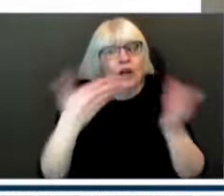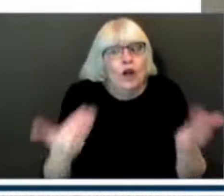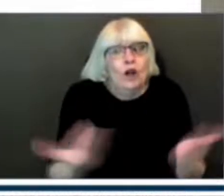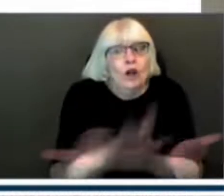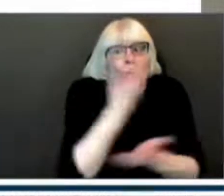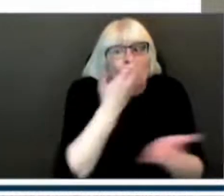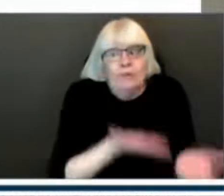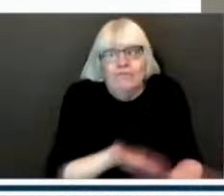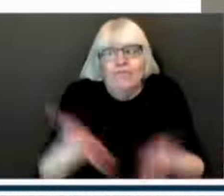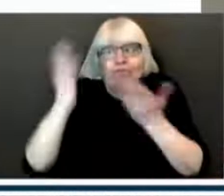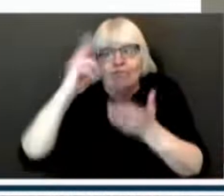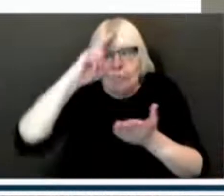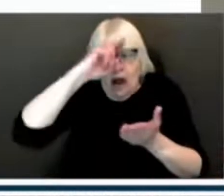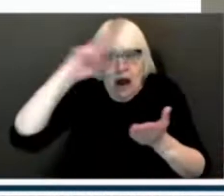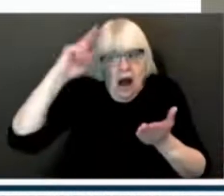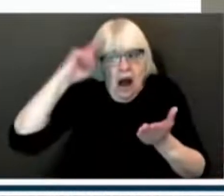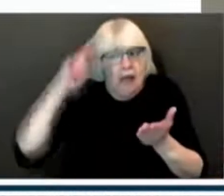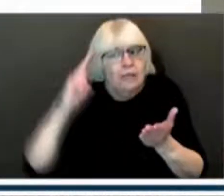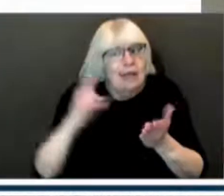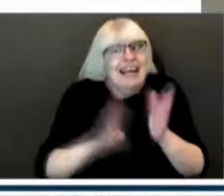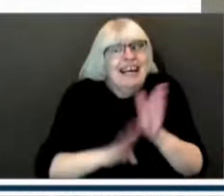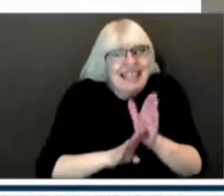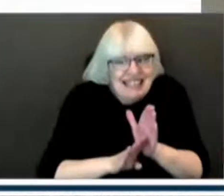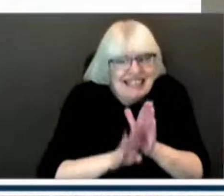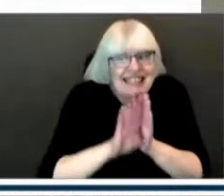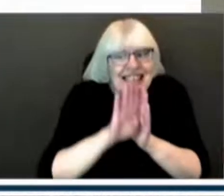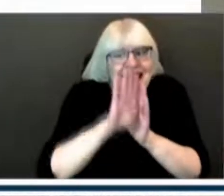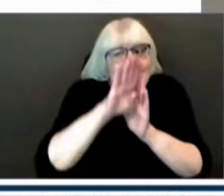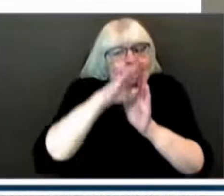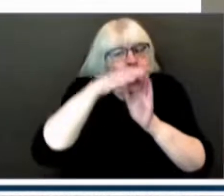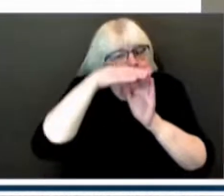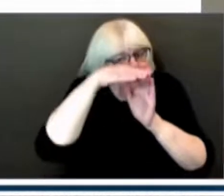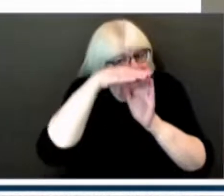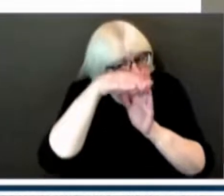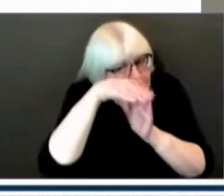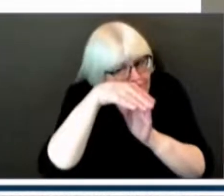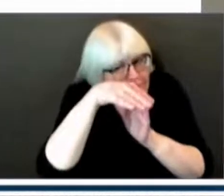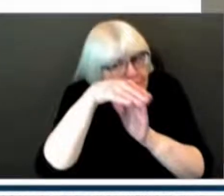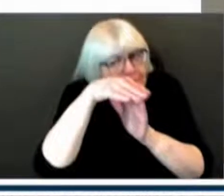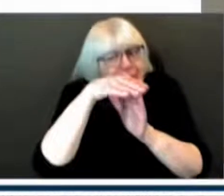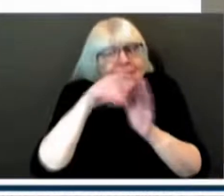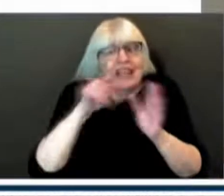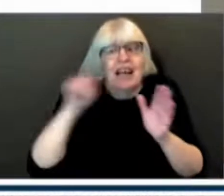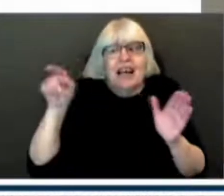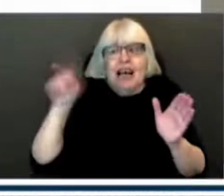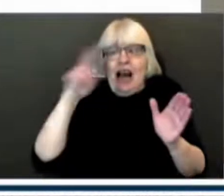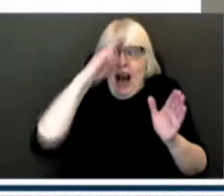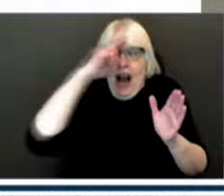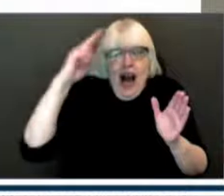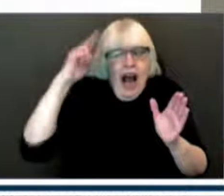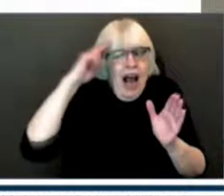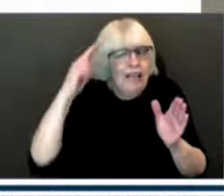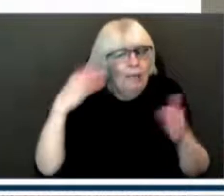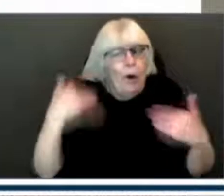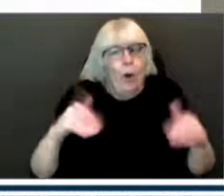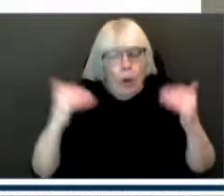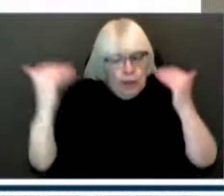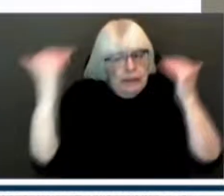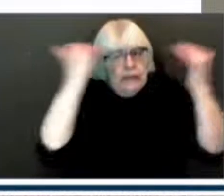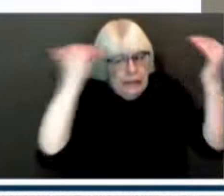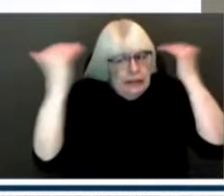we have to acknowledge that our healthcare system continues to be under tremendous pressure, with bed occupancy